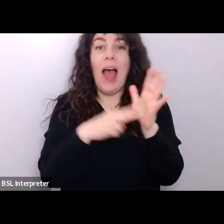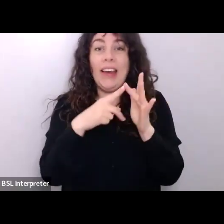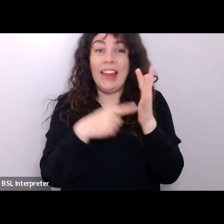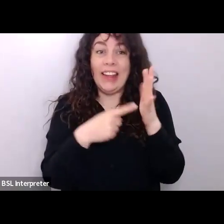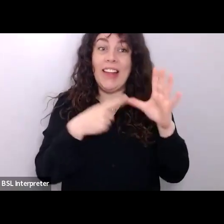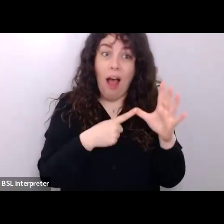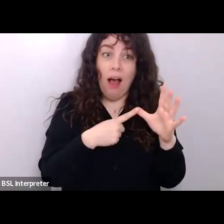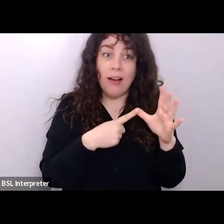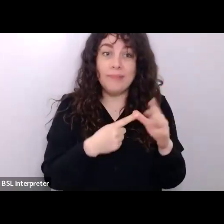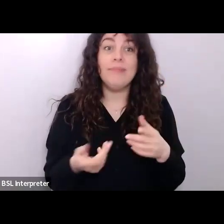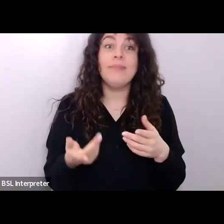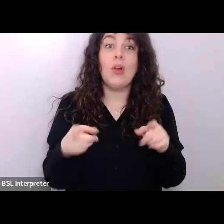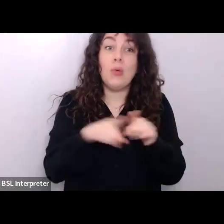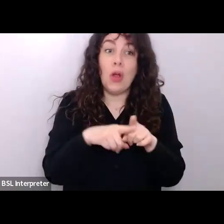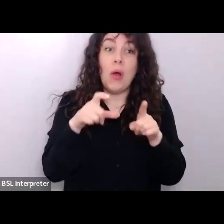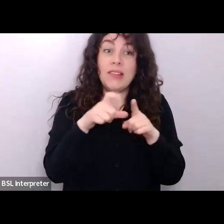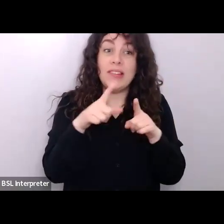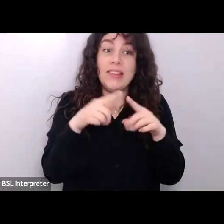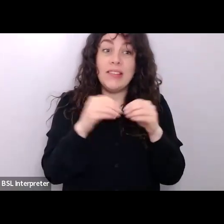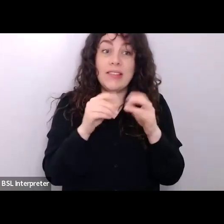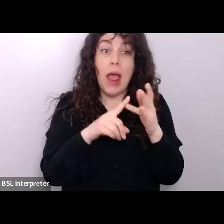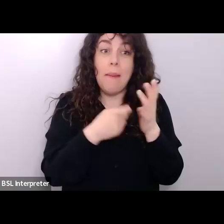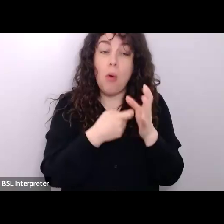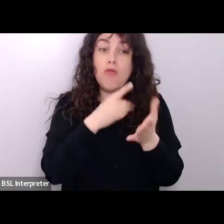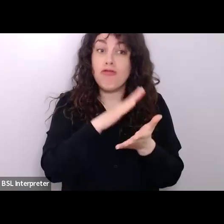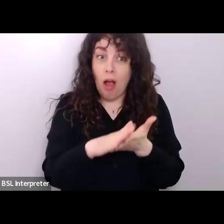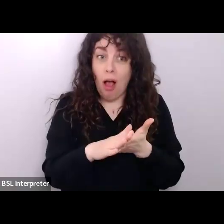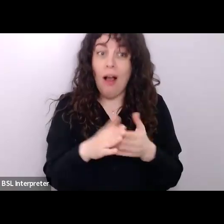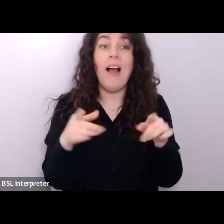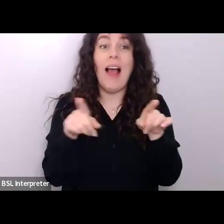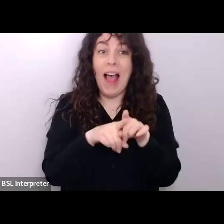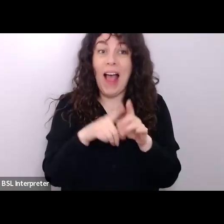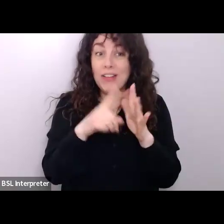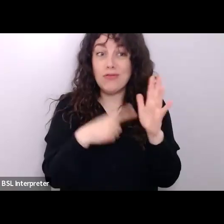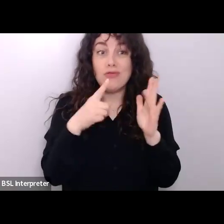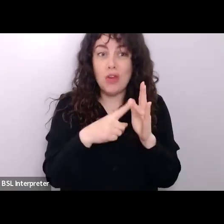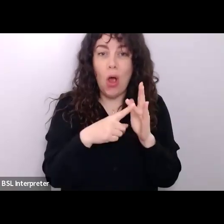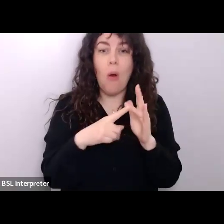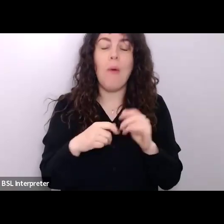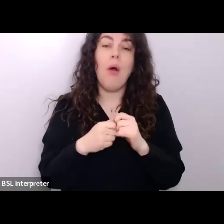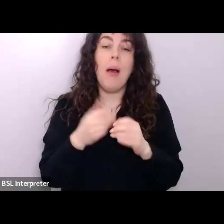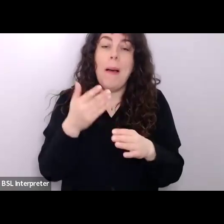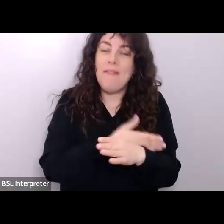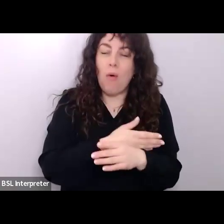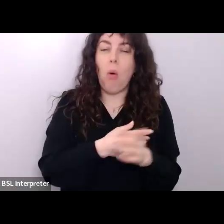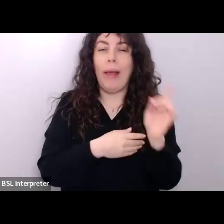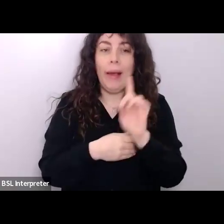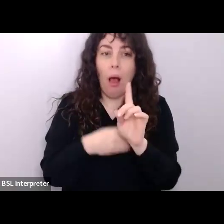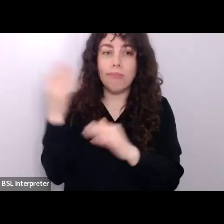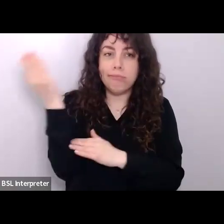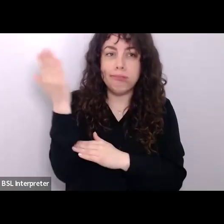have Deborah, and we have Joe, and I will introduce each of them before they speak. So